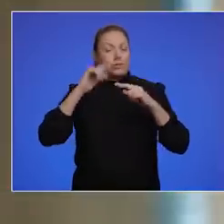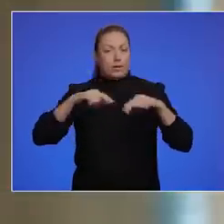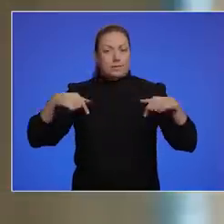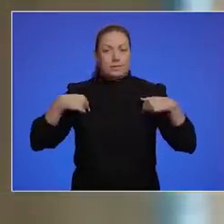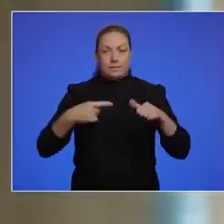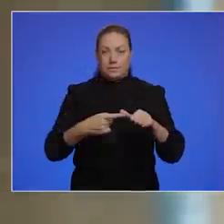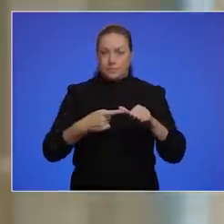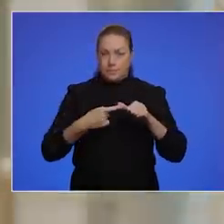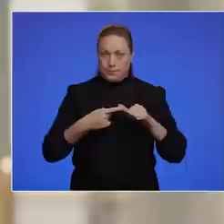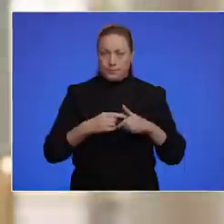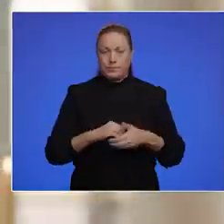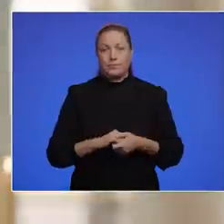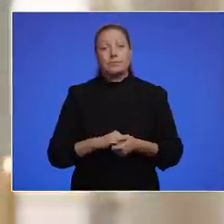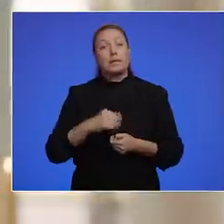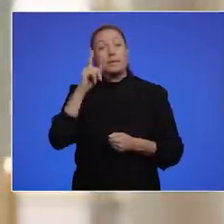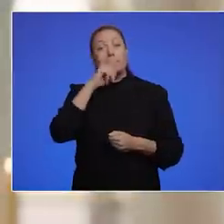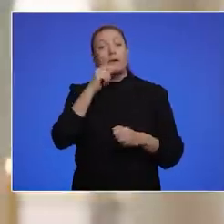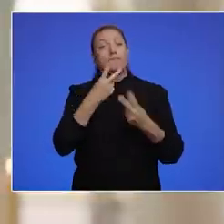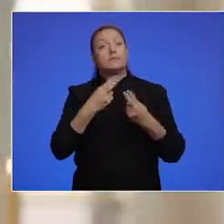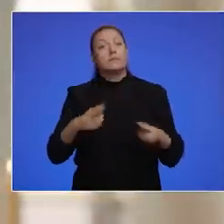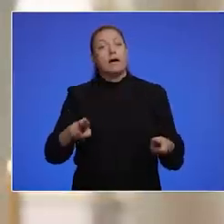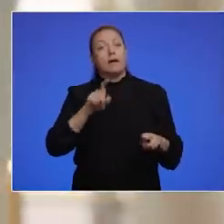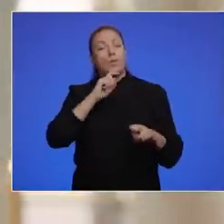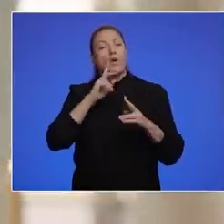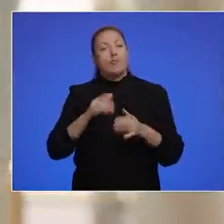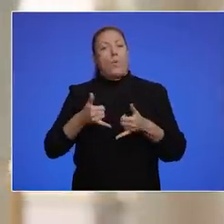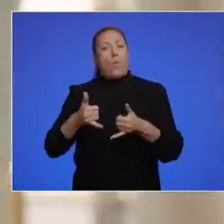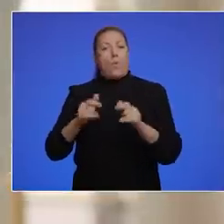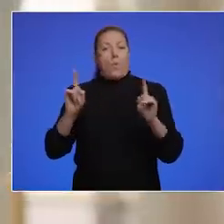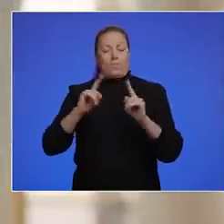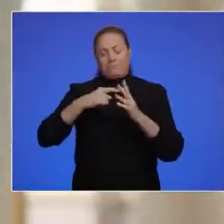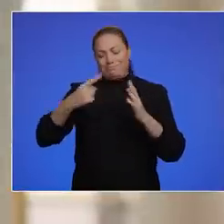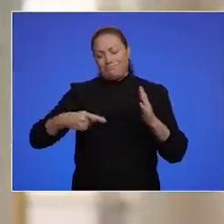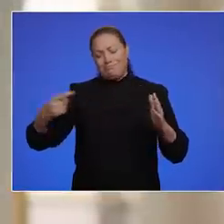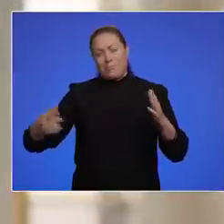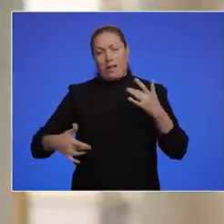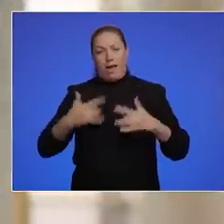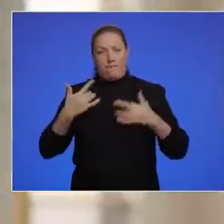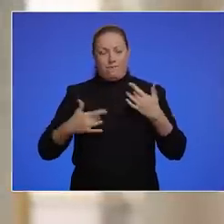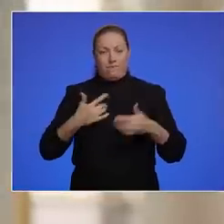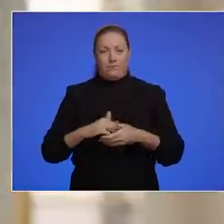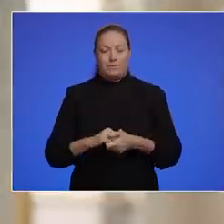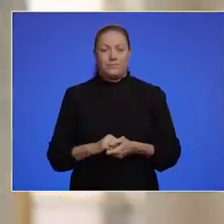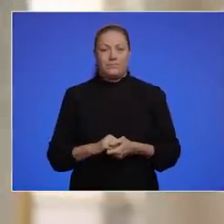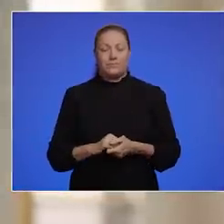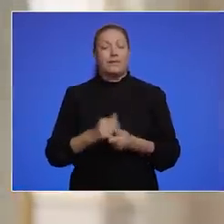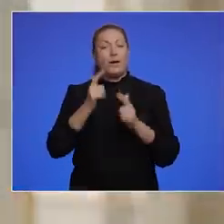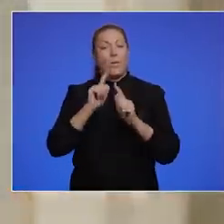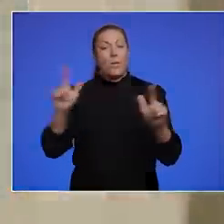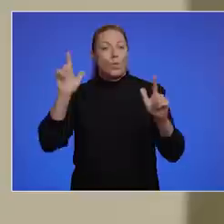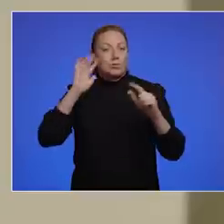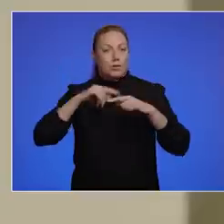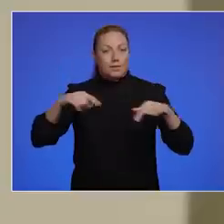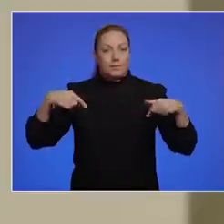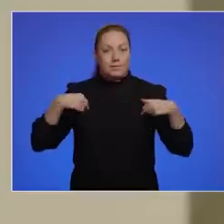hear our prayer That those who have died Receive the reward Of eternal life Lord hear us